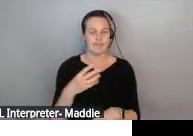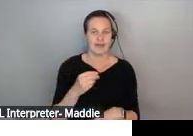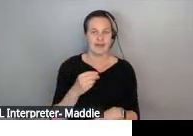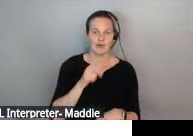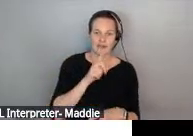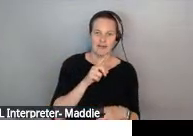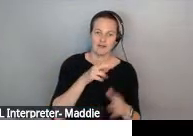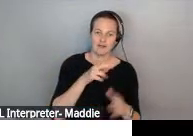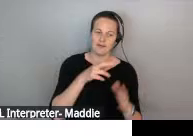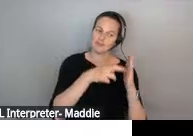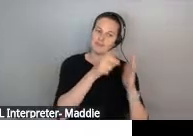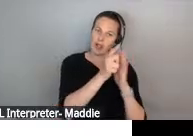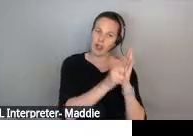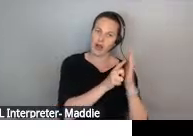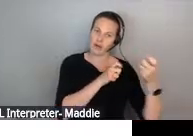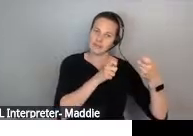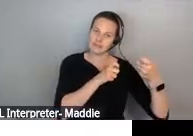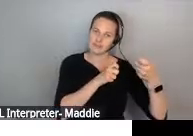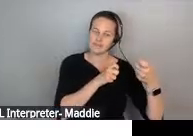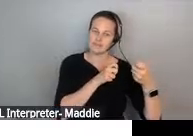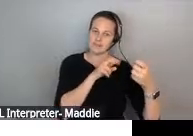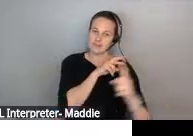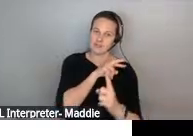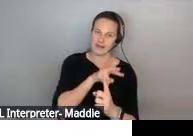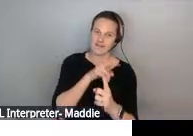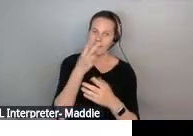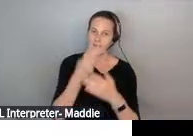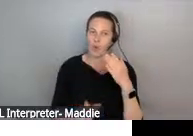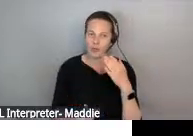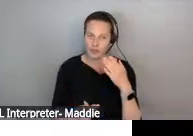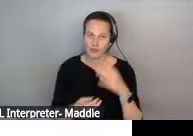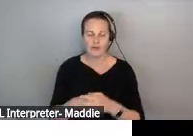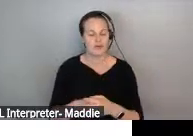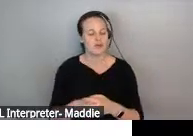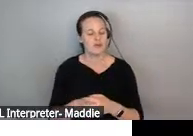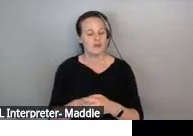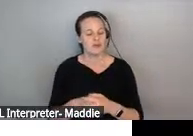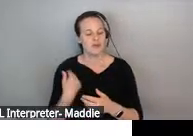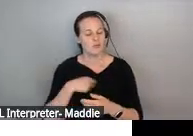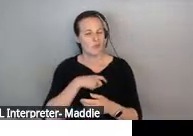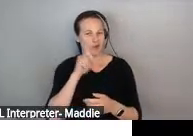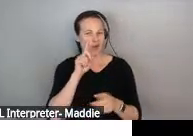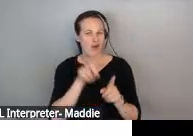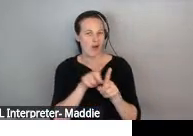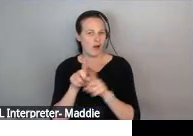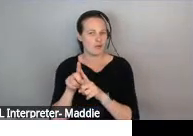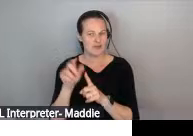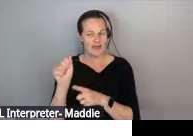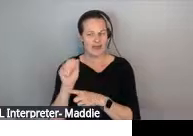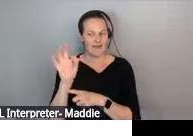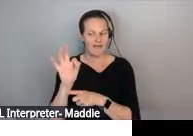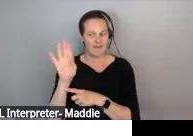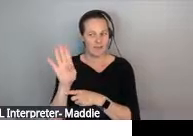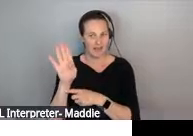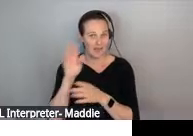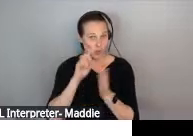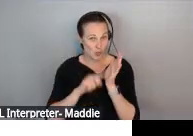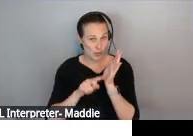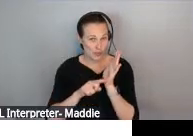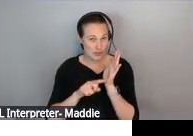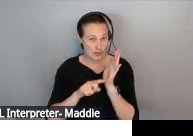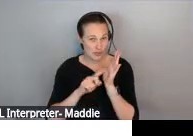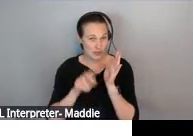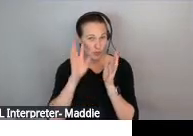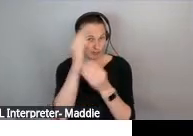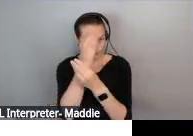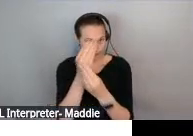regulatory perspective. Then we are going to share a little bit of research that AFB worked on around the